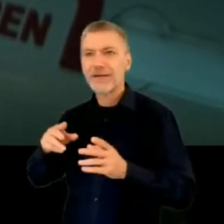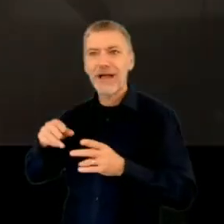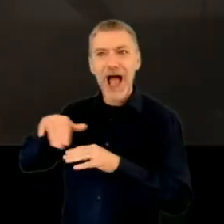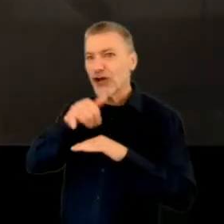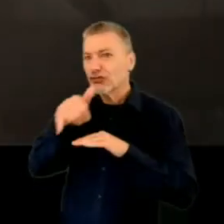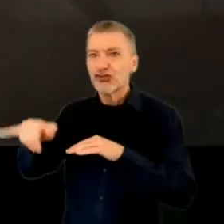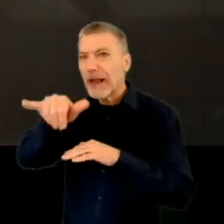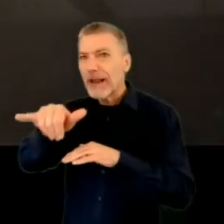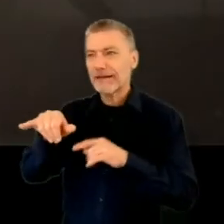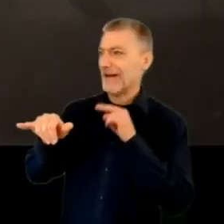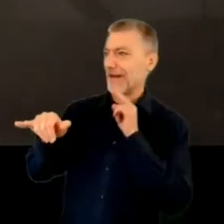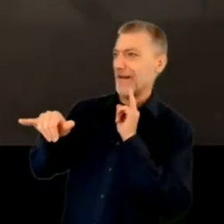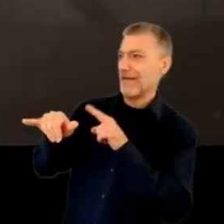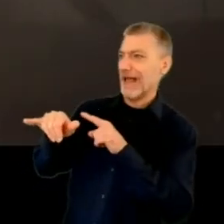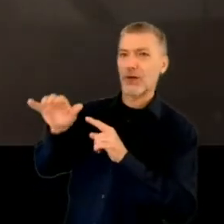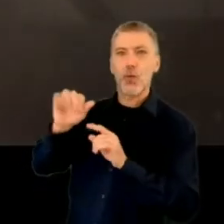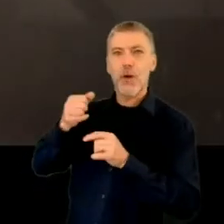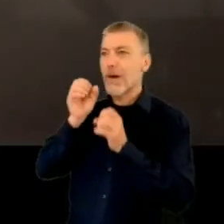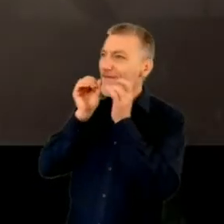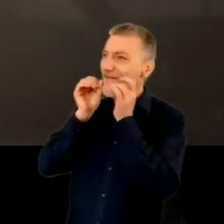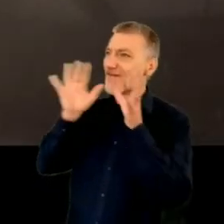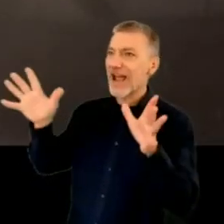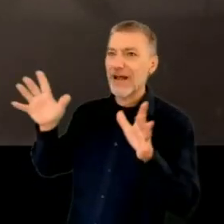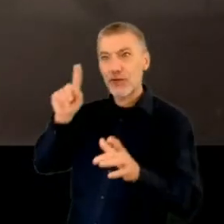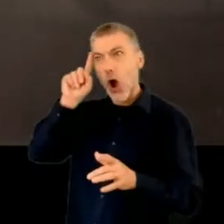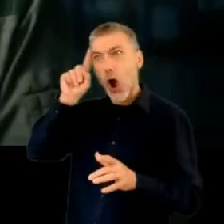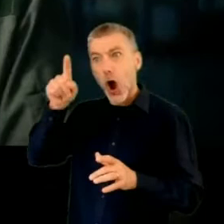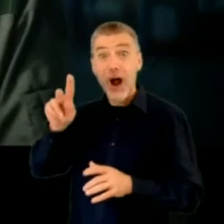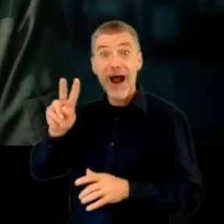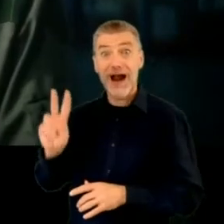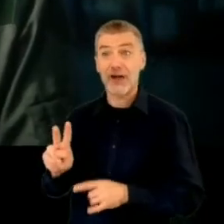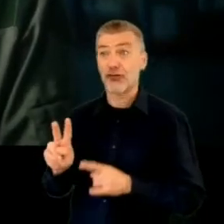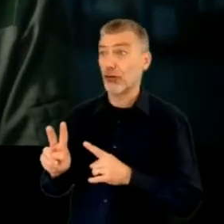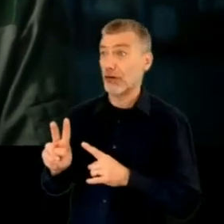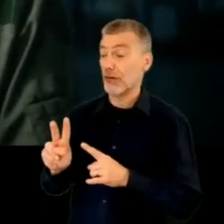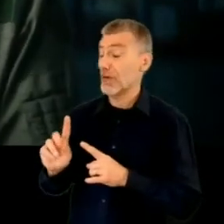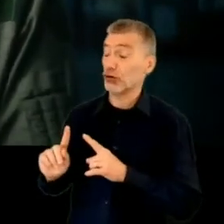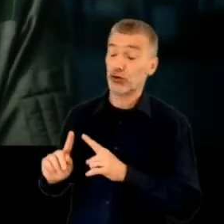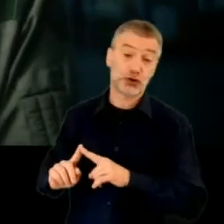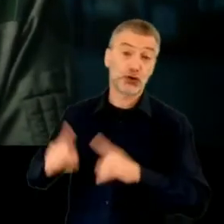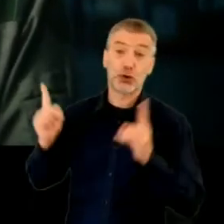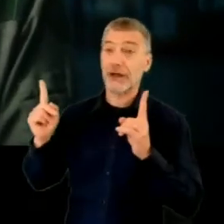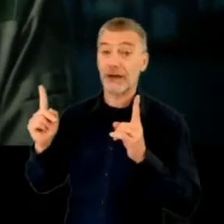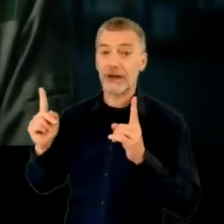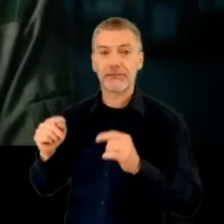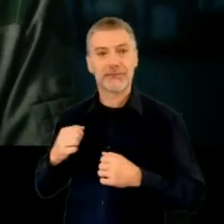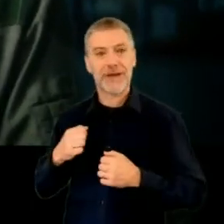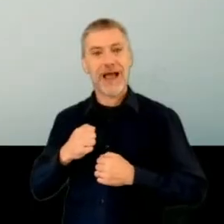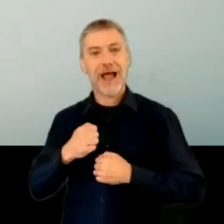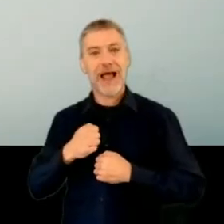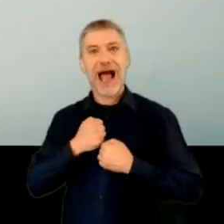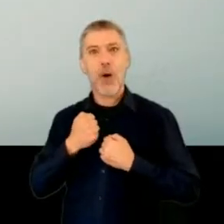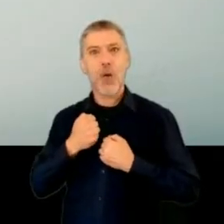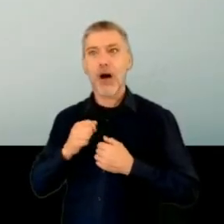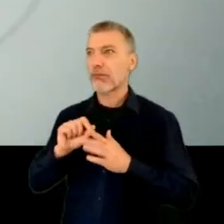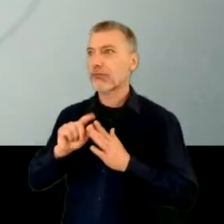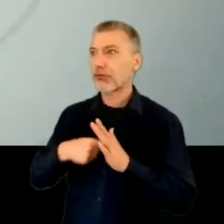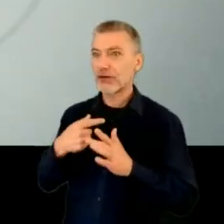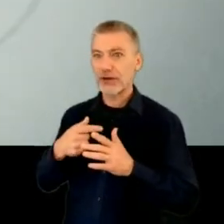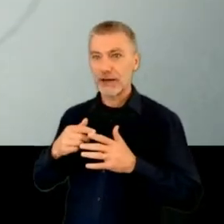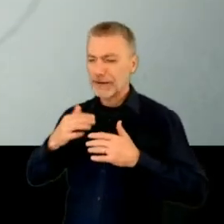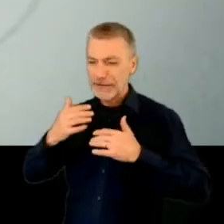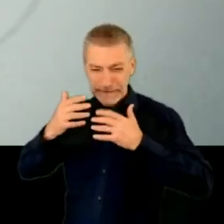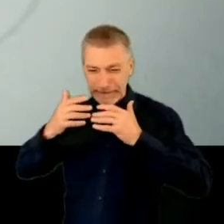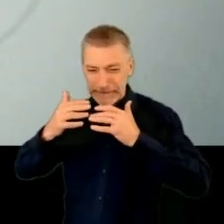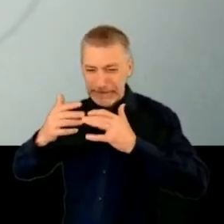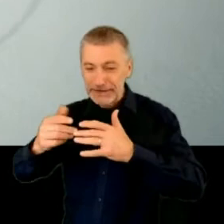that is known as being innovative in electrification in this century. Project Axel's been going for 3 years now. I was there from